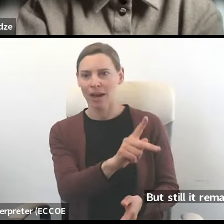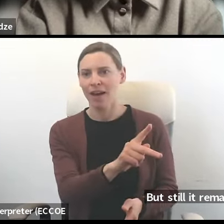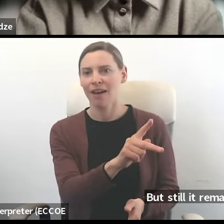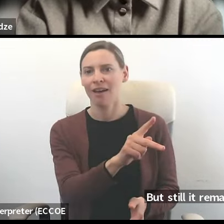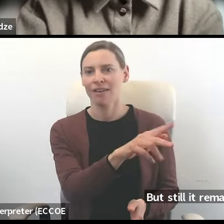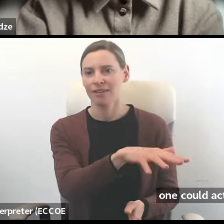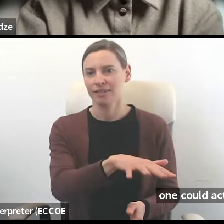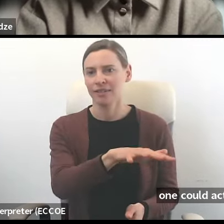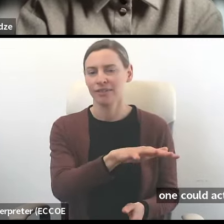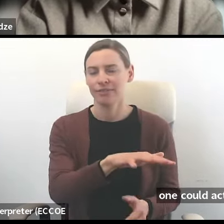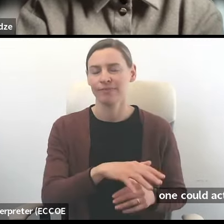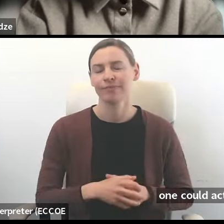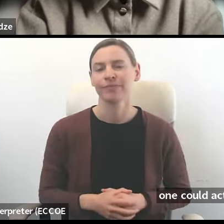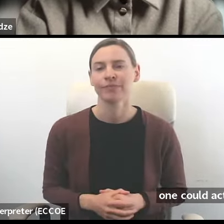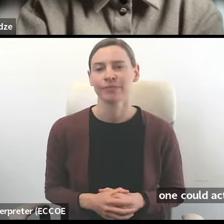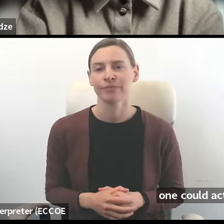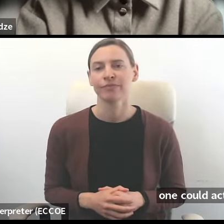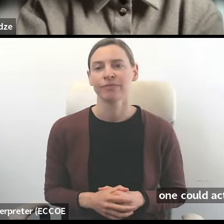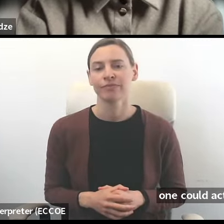the